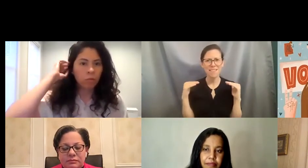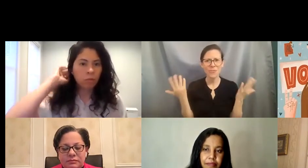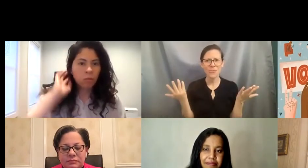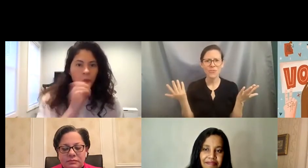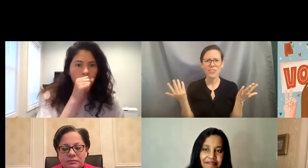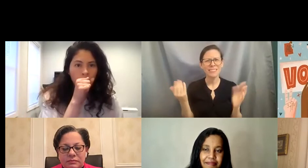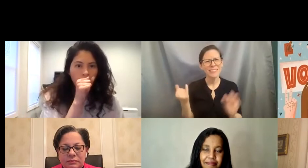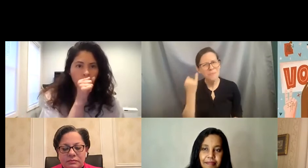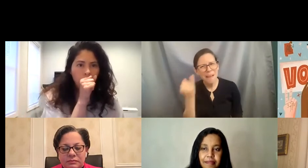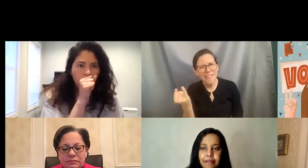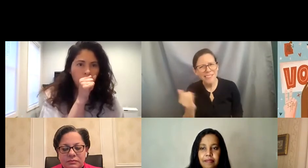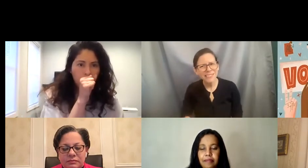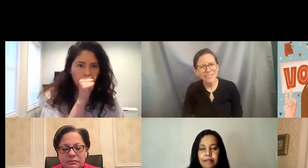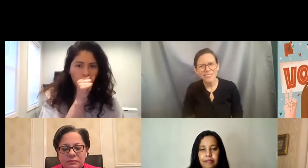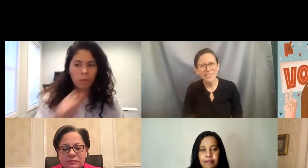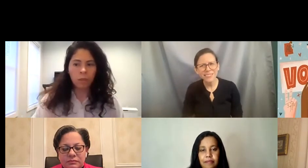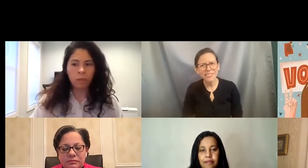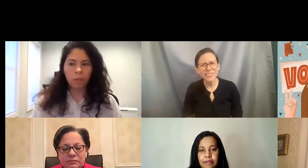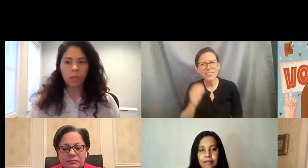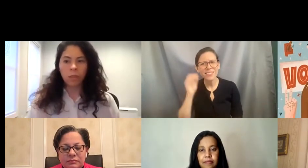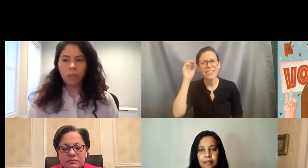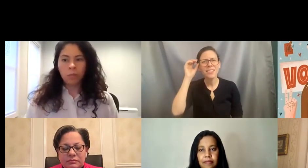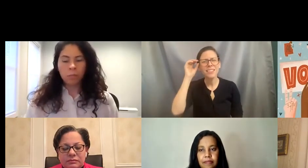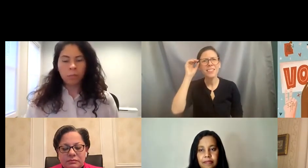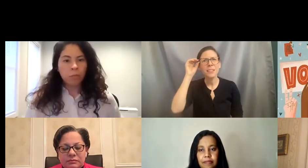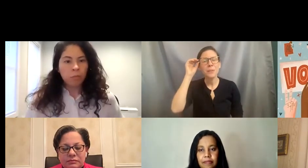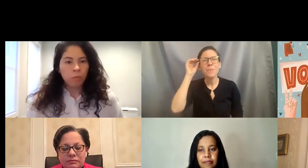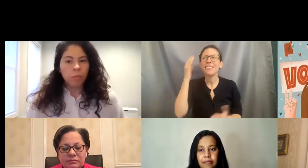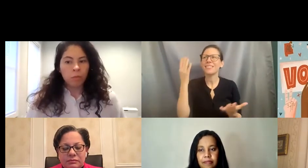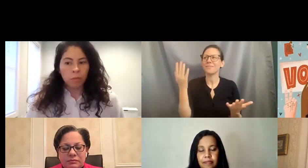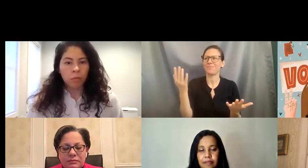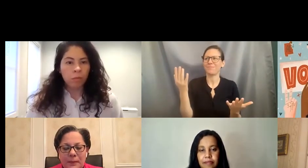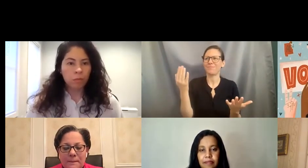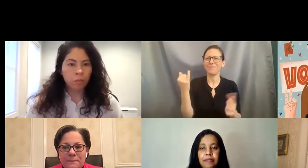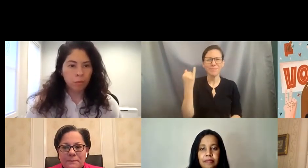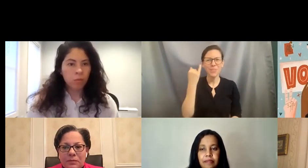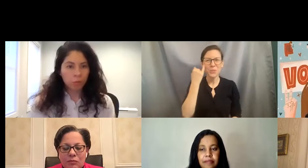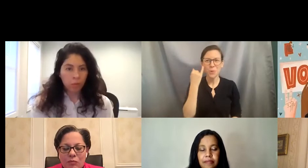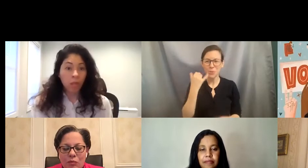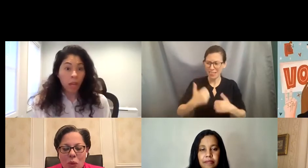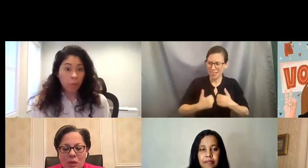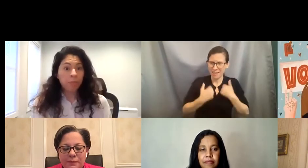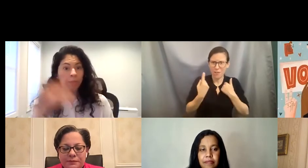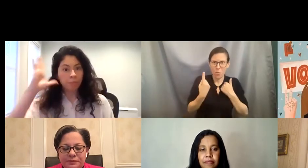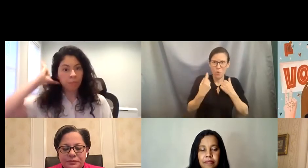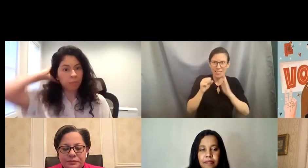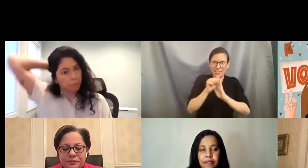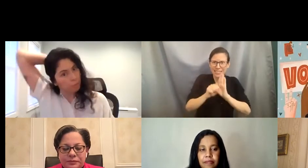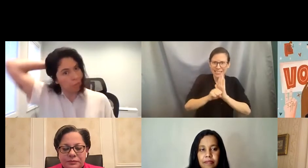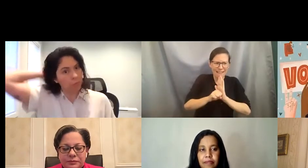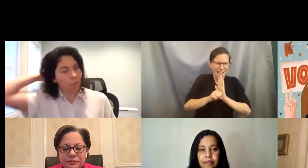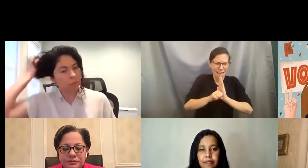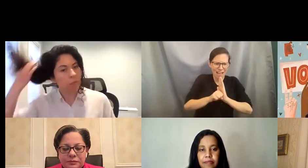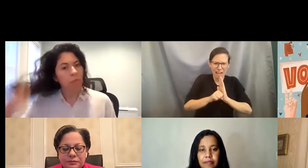can't imagine that, you know, folks will have to travel to another state to leave their family